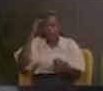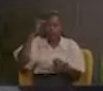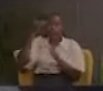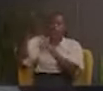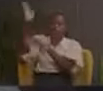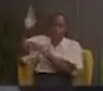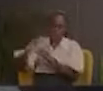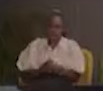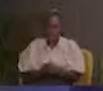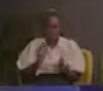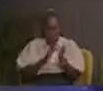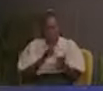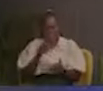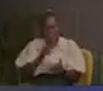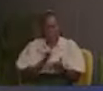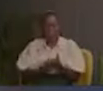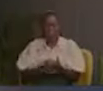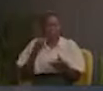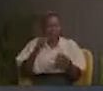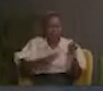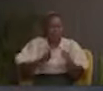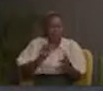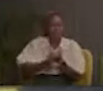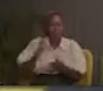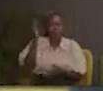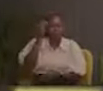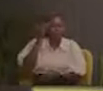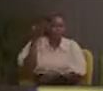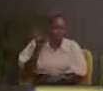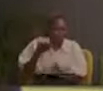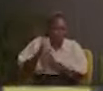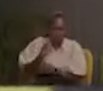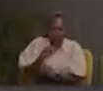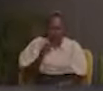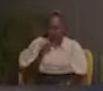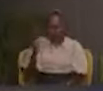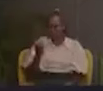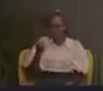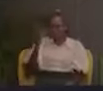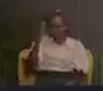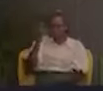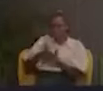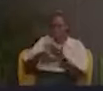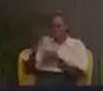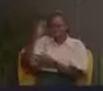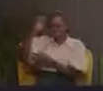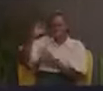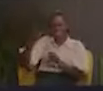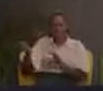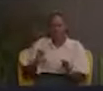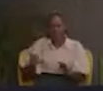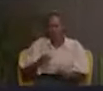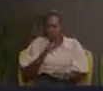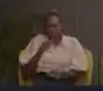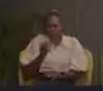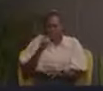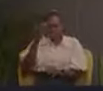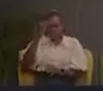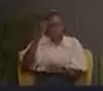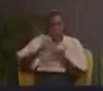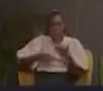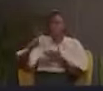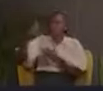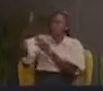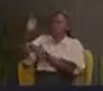Daniel 11:32, that do know their God, not just that do know what he can do, not just that do know what he